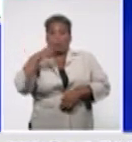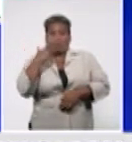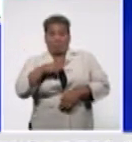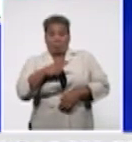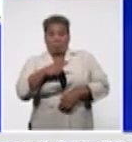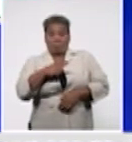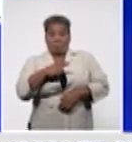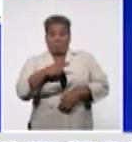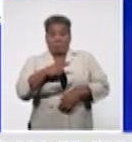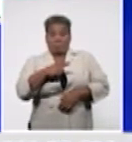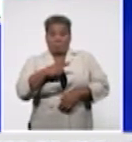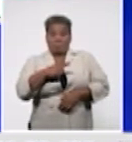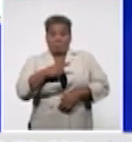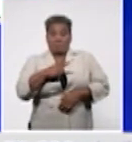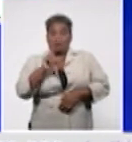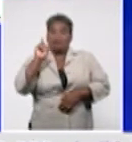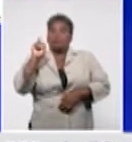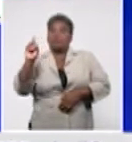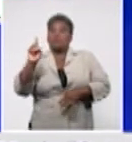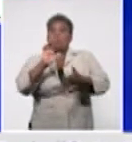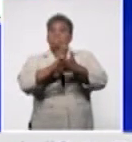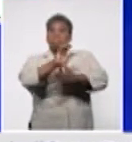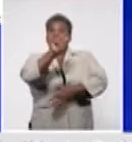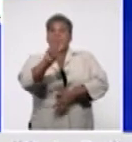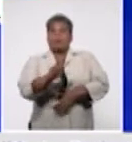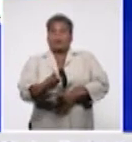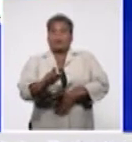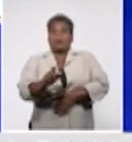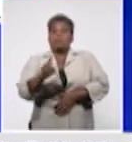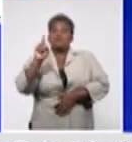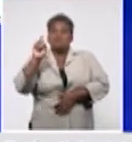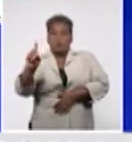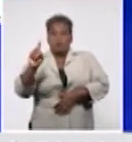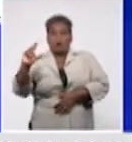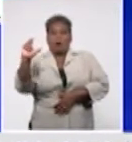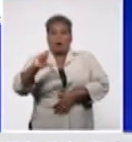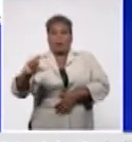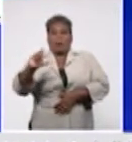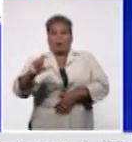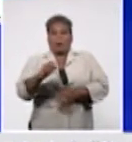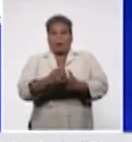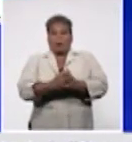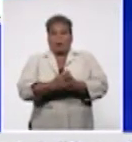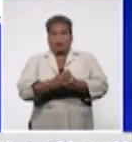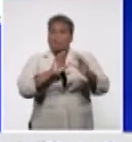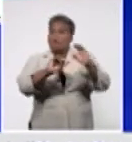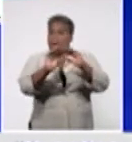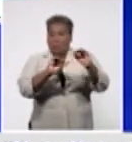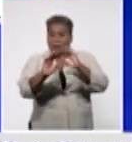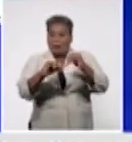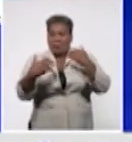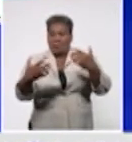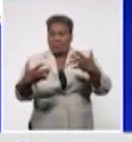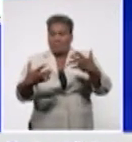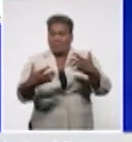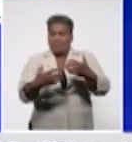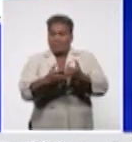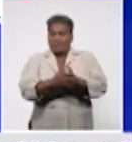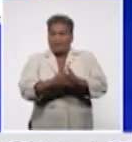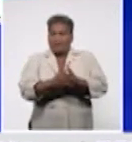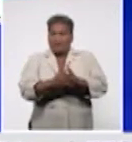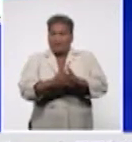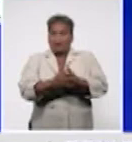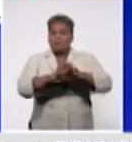The staff from the monitoring center also gathered information regarding the municipalities with higher incidence rates in the last 15